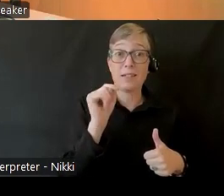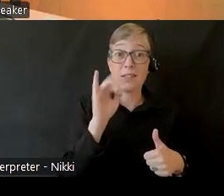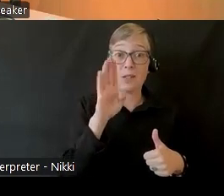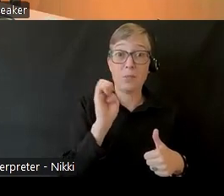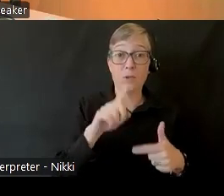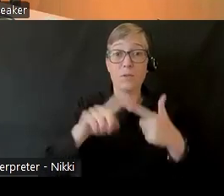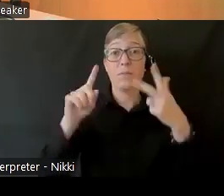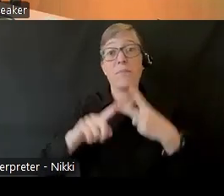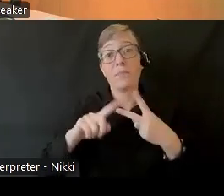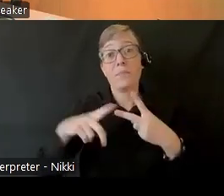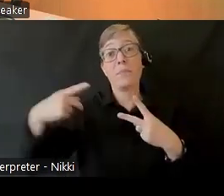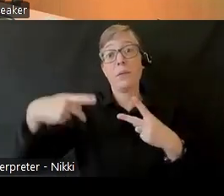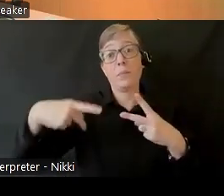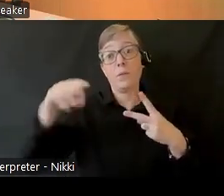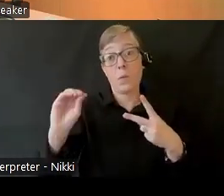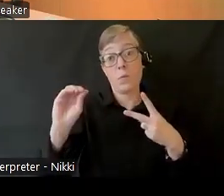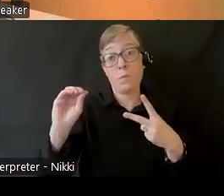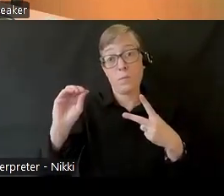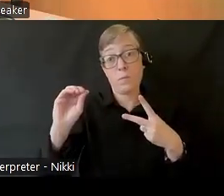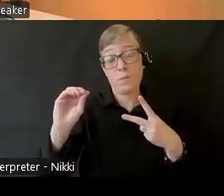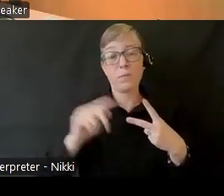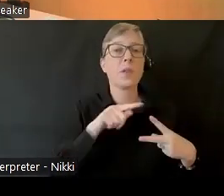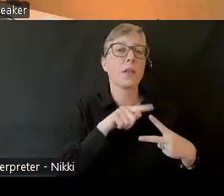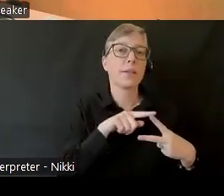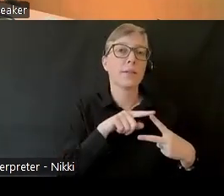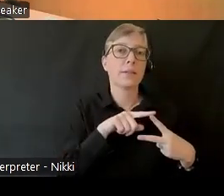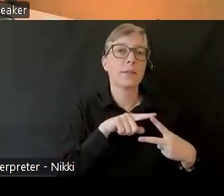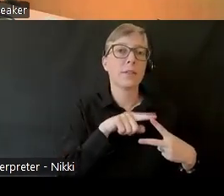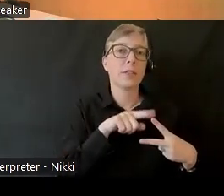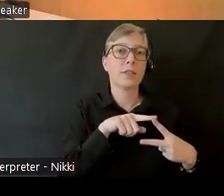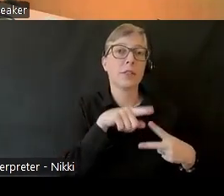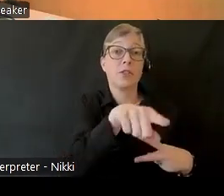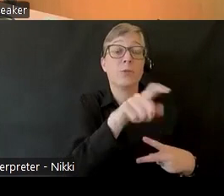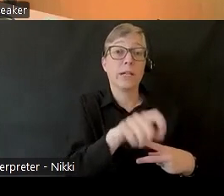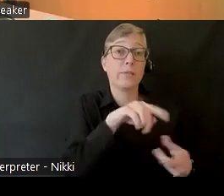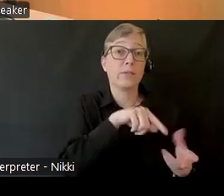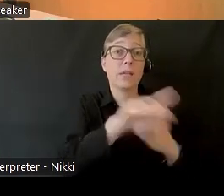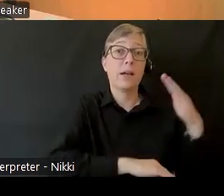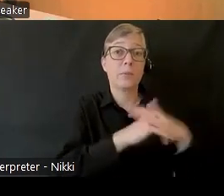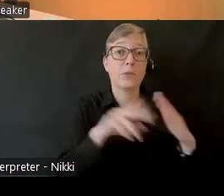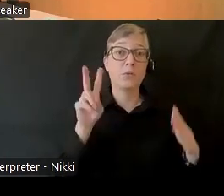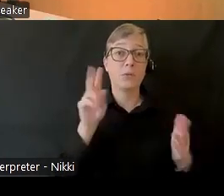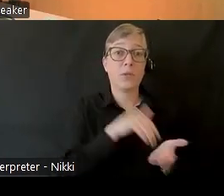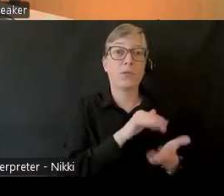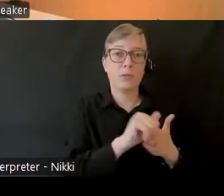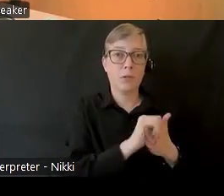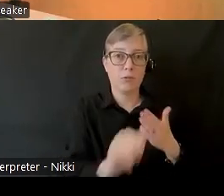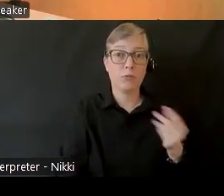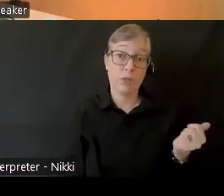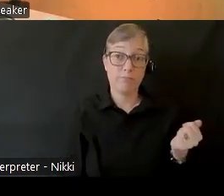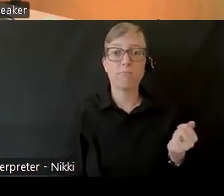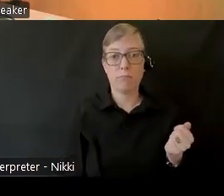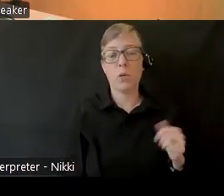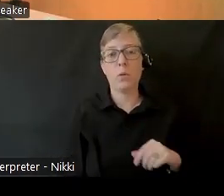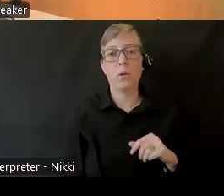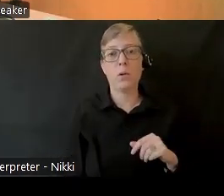right? So if you have a high deductible health plan, you're on the hook up to $2,000, right? So, well, yeah,